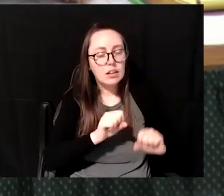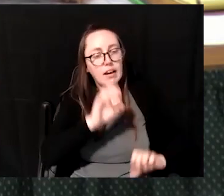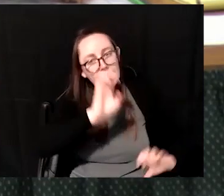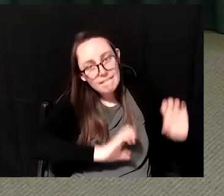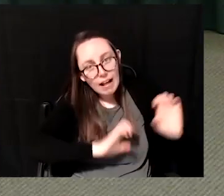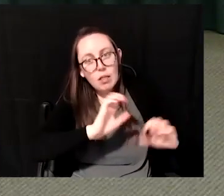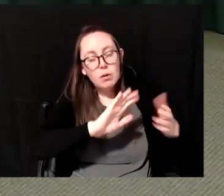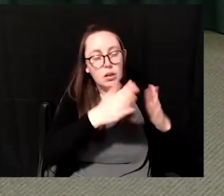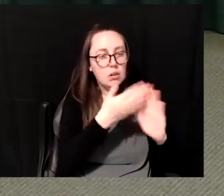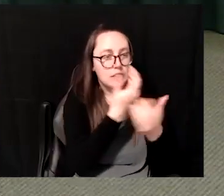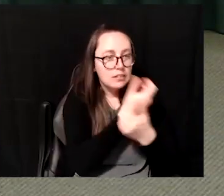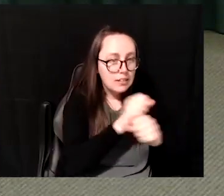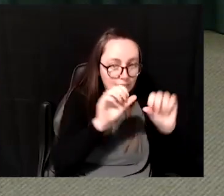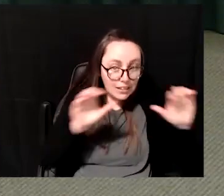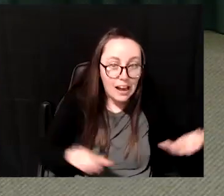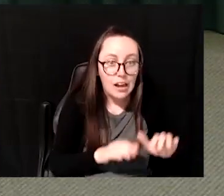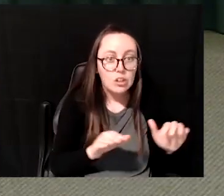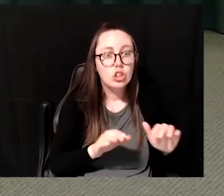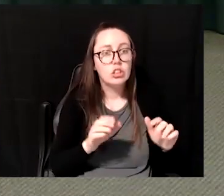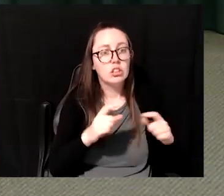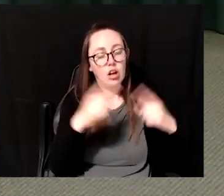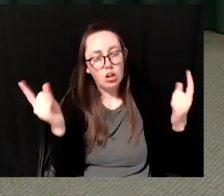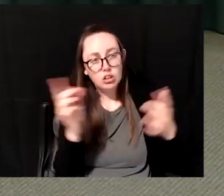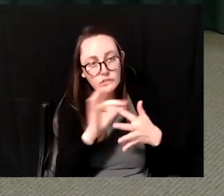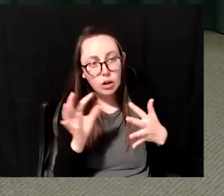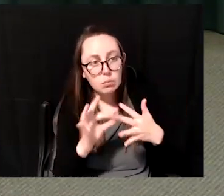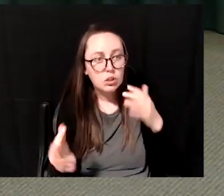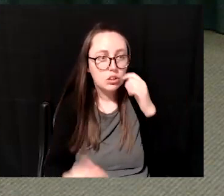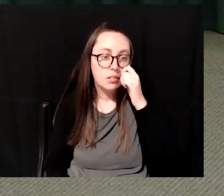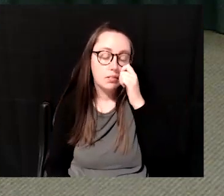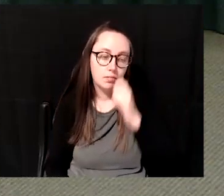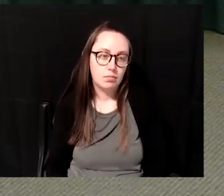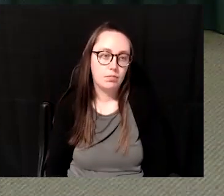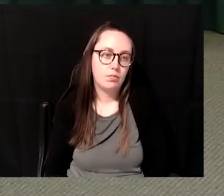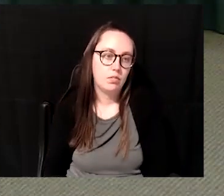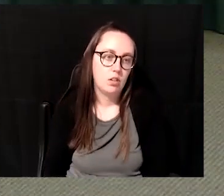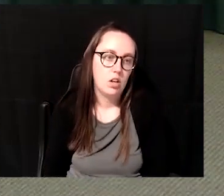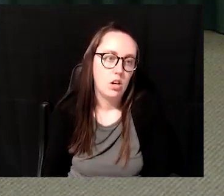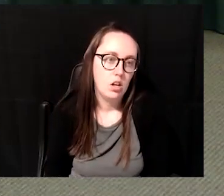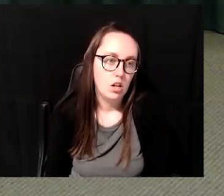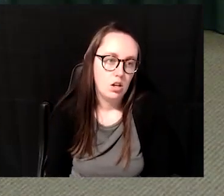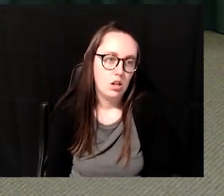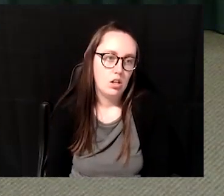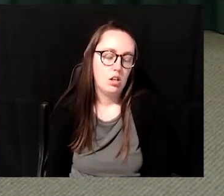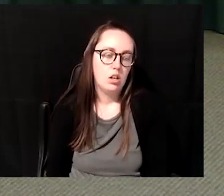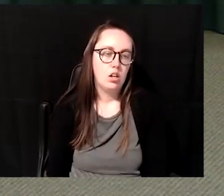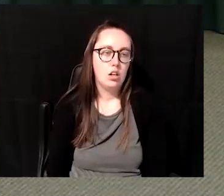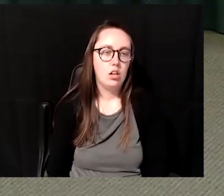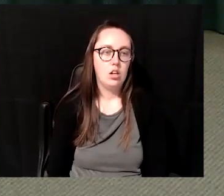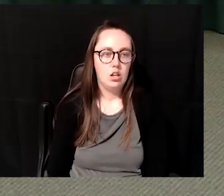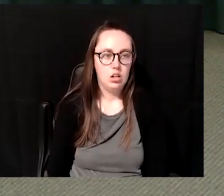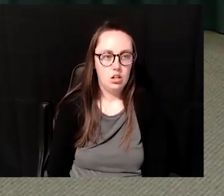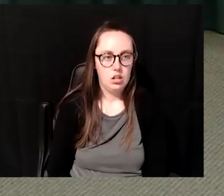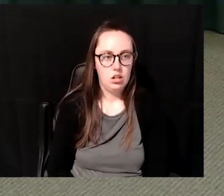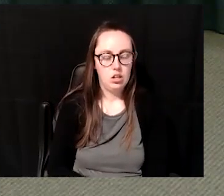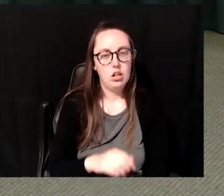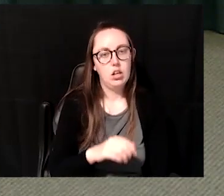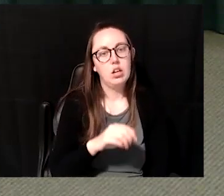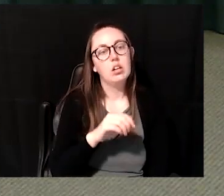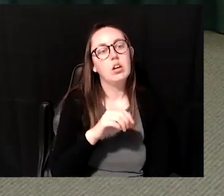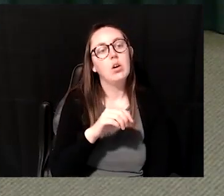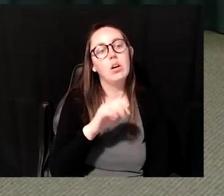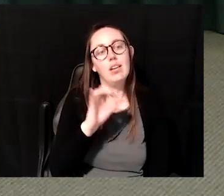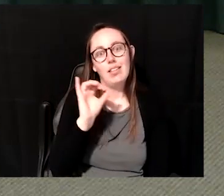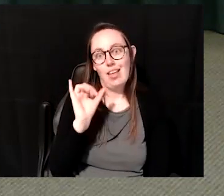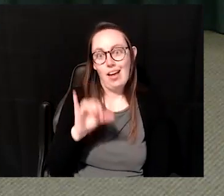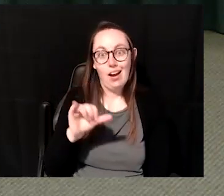okay uh uh slightly family friendly Amendment first change ultimately to additionally additionally yeah